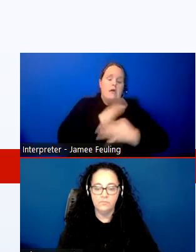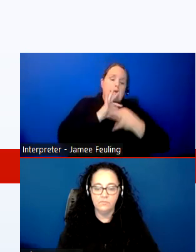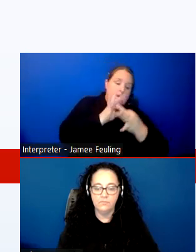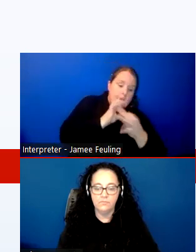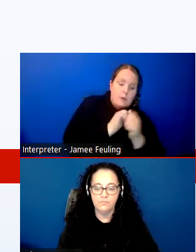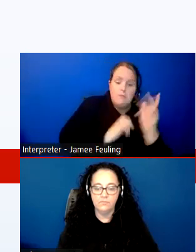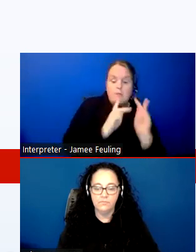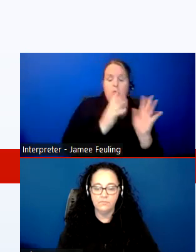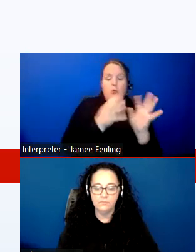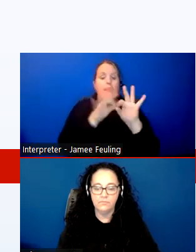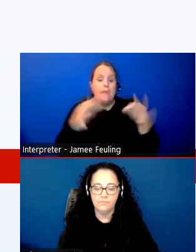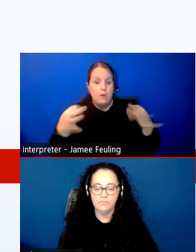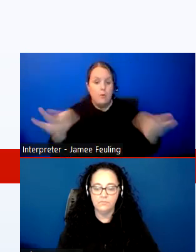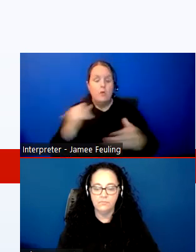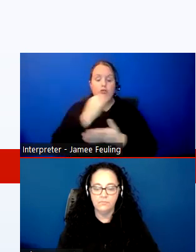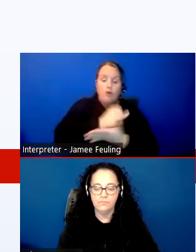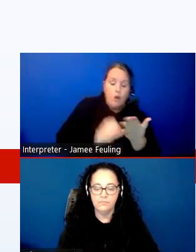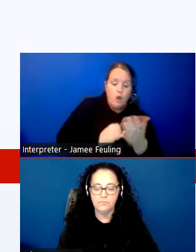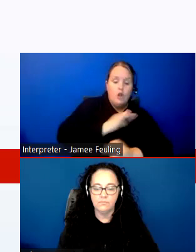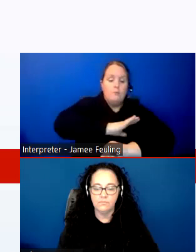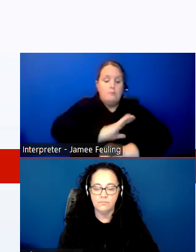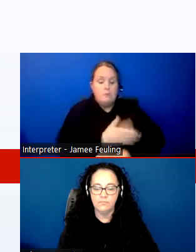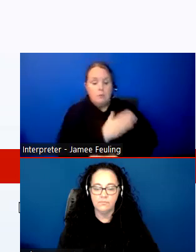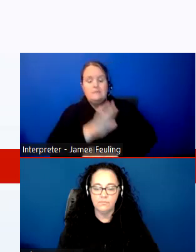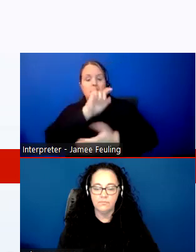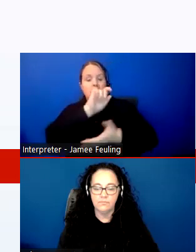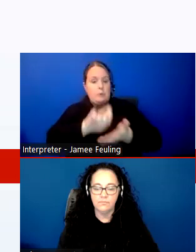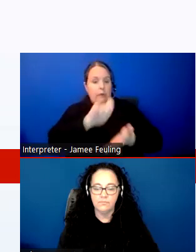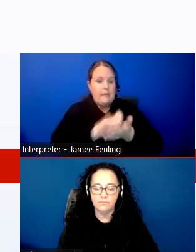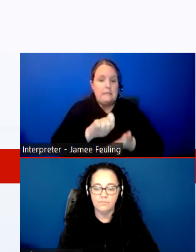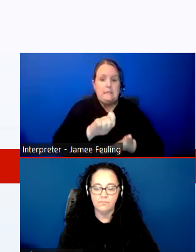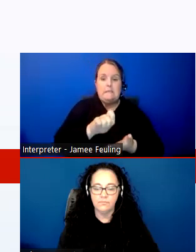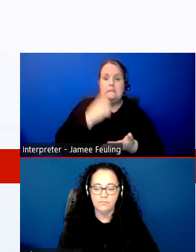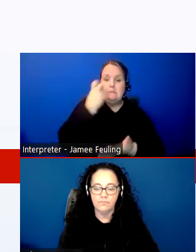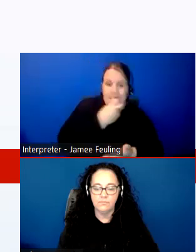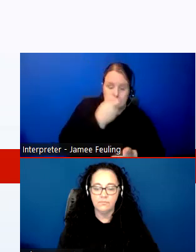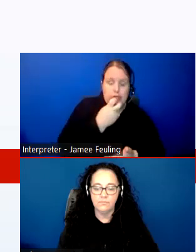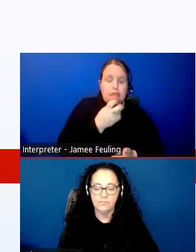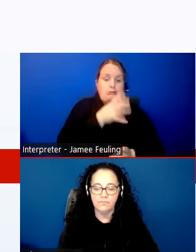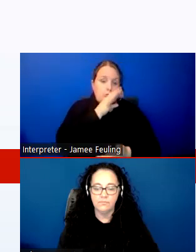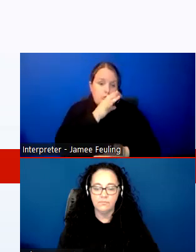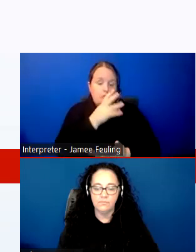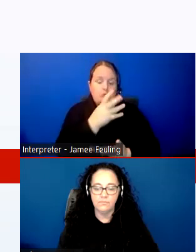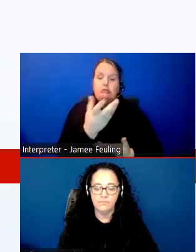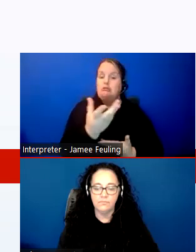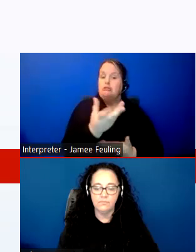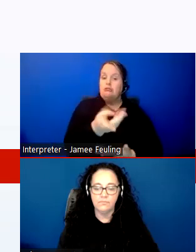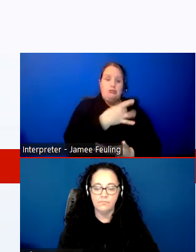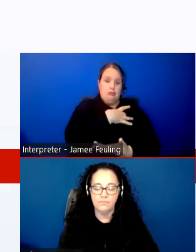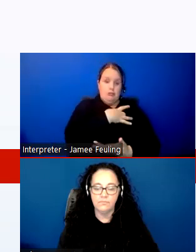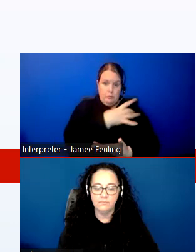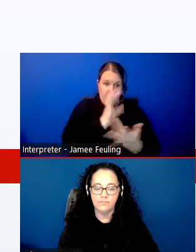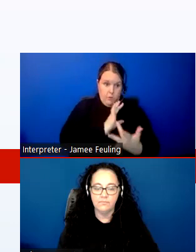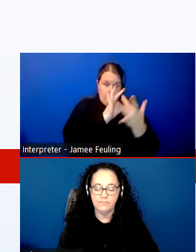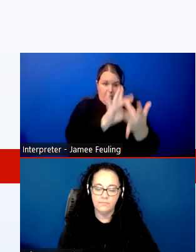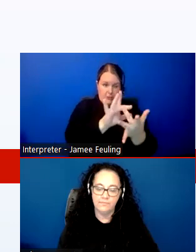through language, art, music, writing, speech, and you like reaching out to bring people together, you might be interested